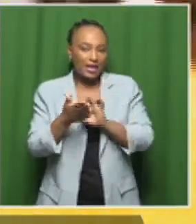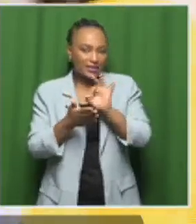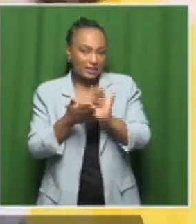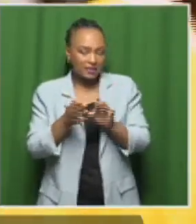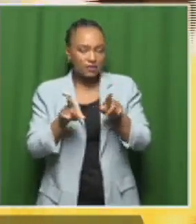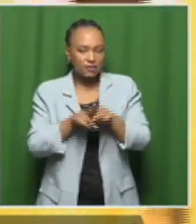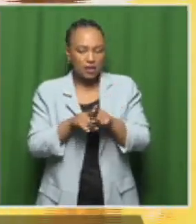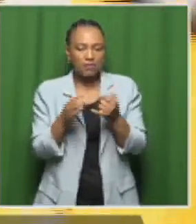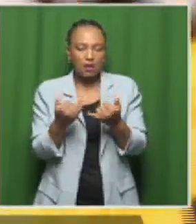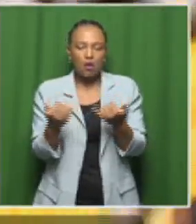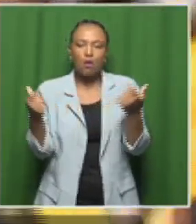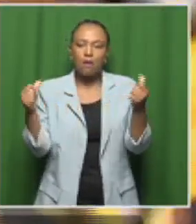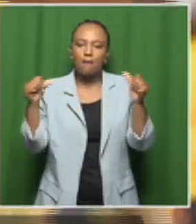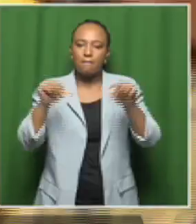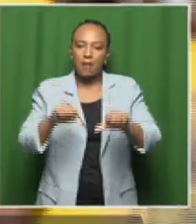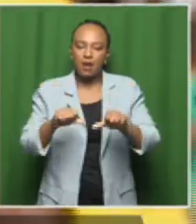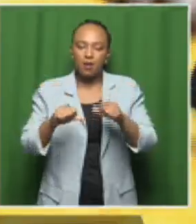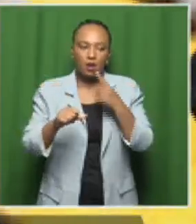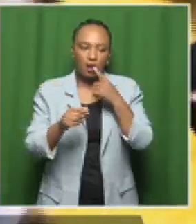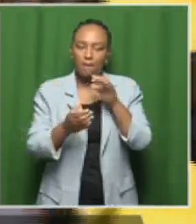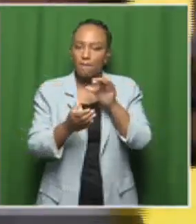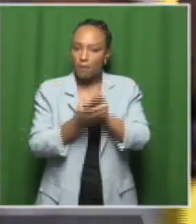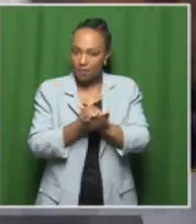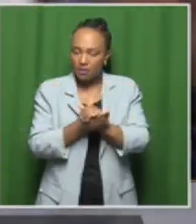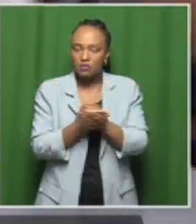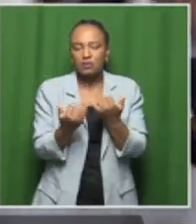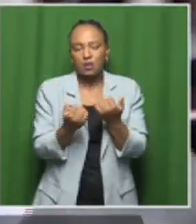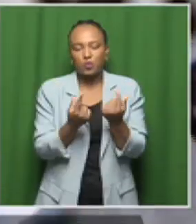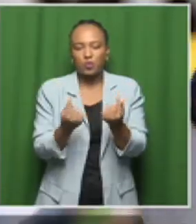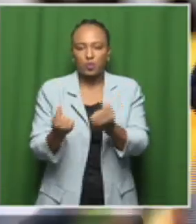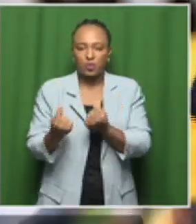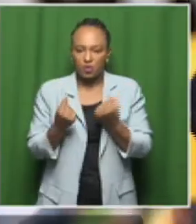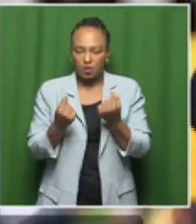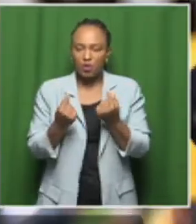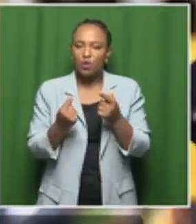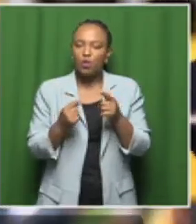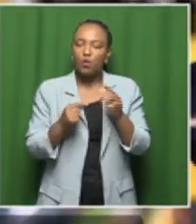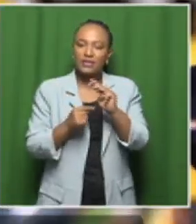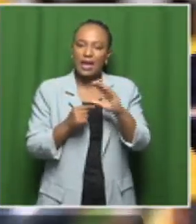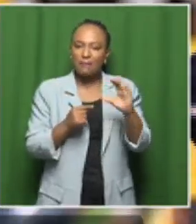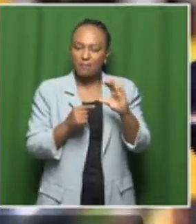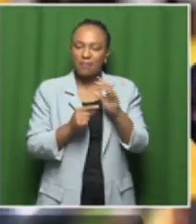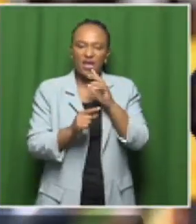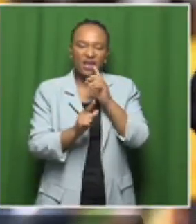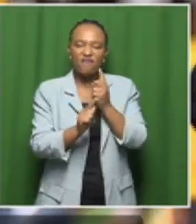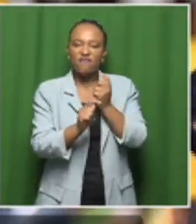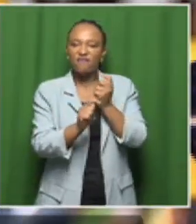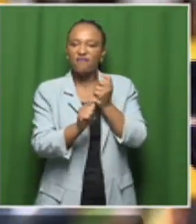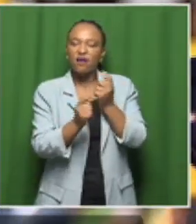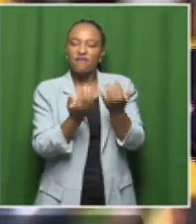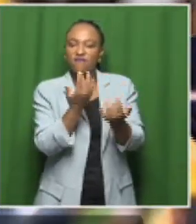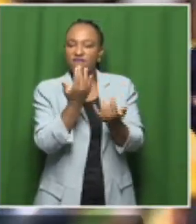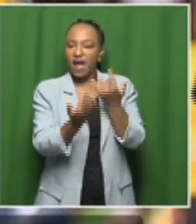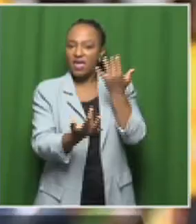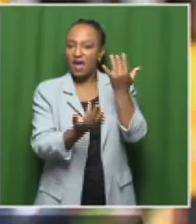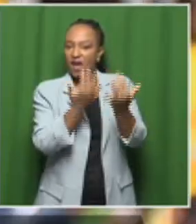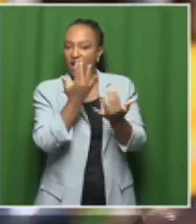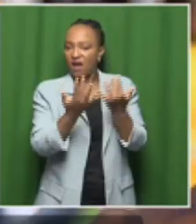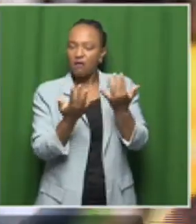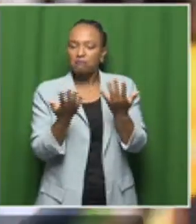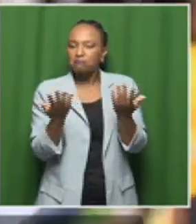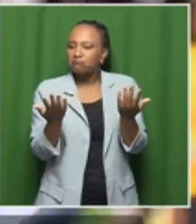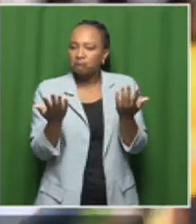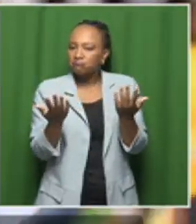ensure that we do the things that we promised people about. There have been fires throughout the Western Cape. We did not see the government of the day. We had